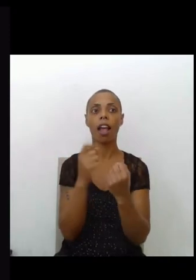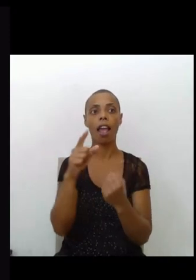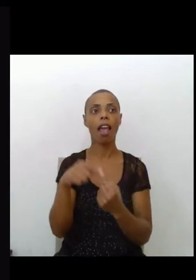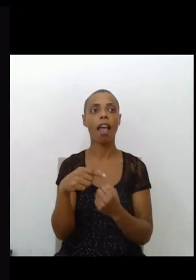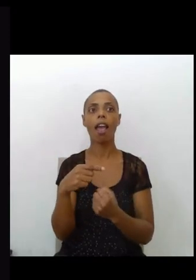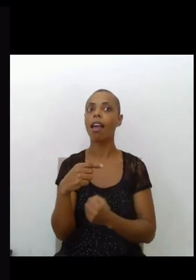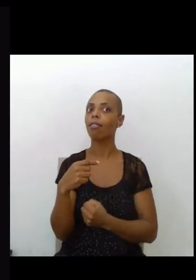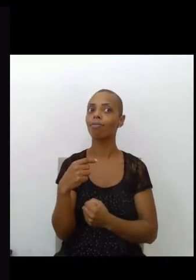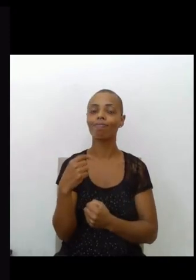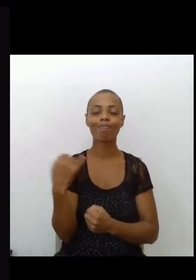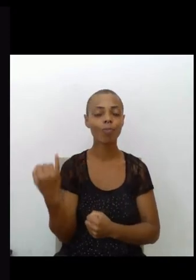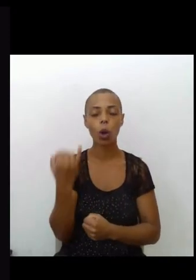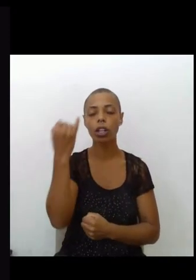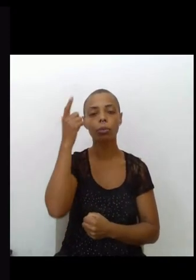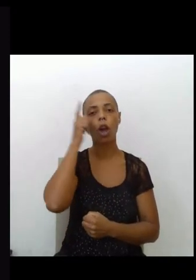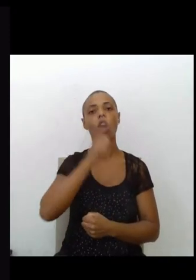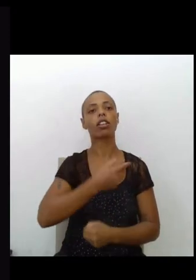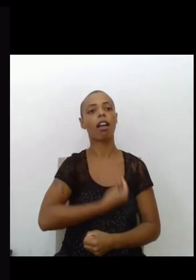moment